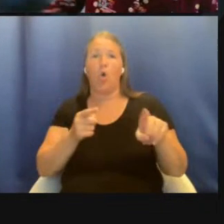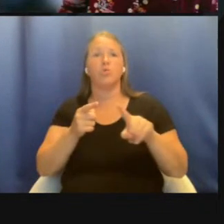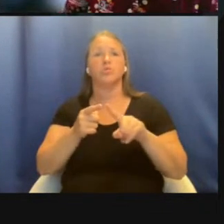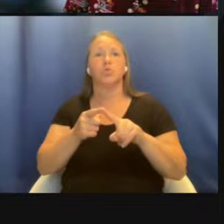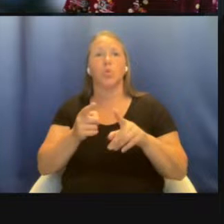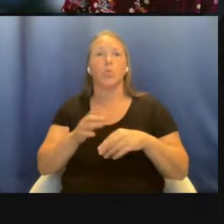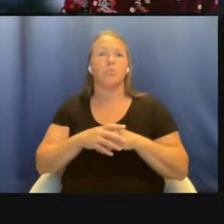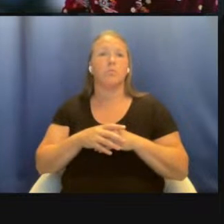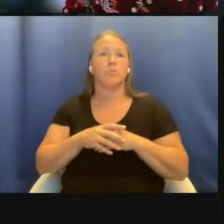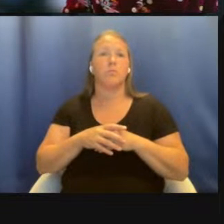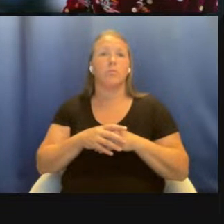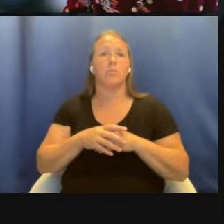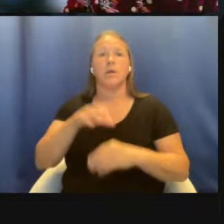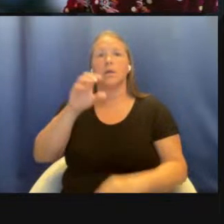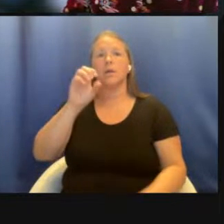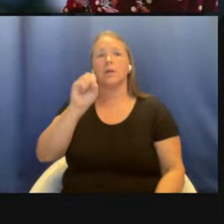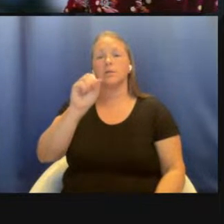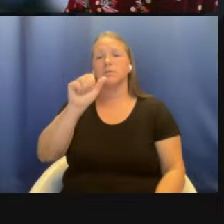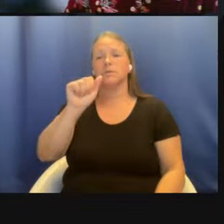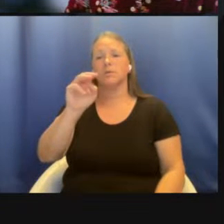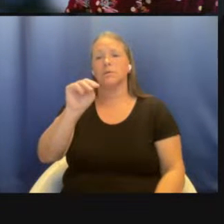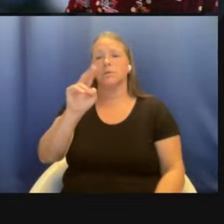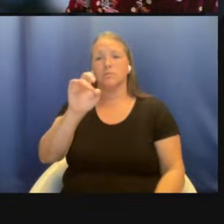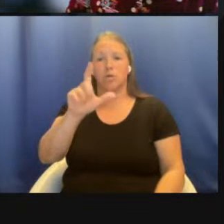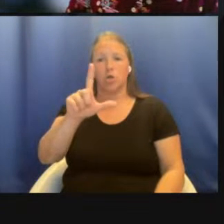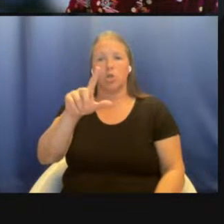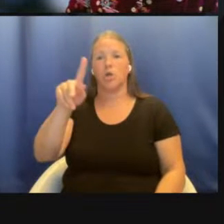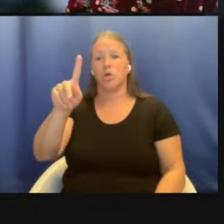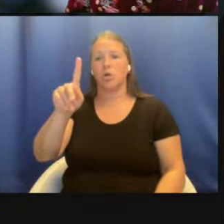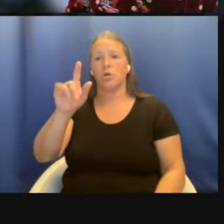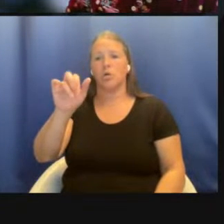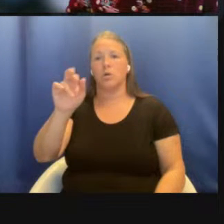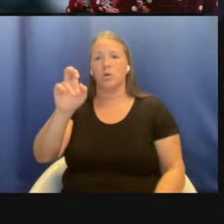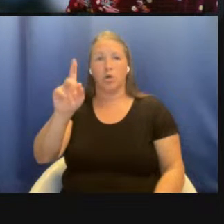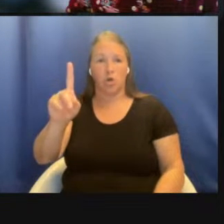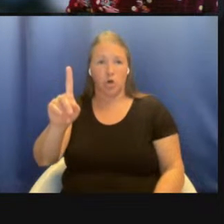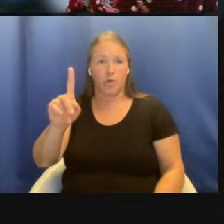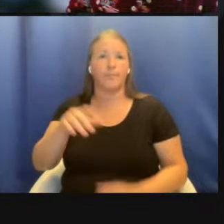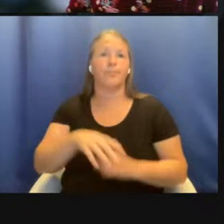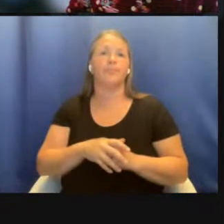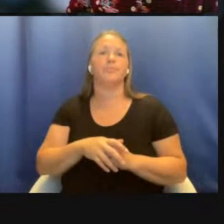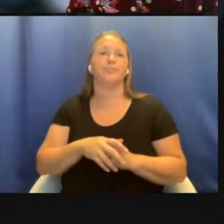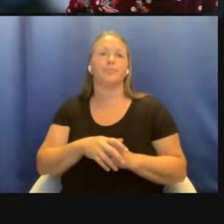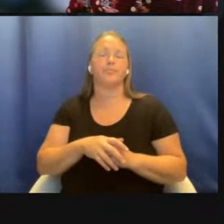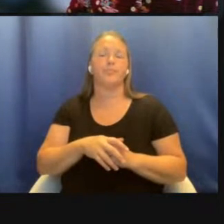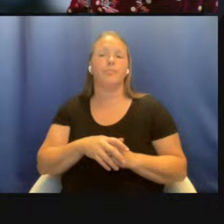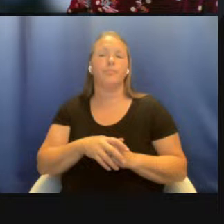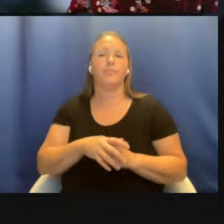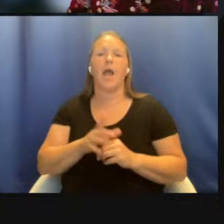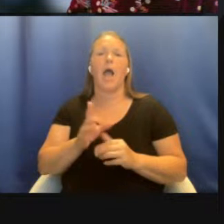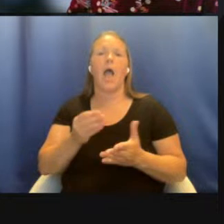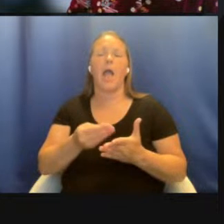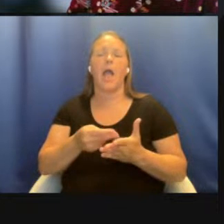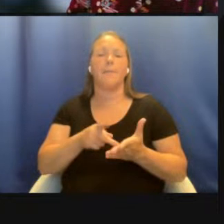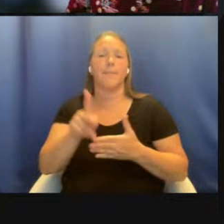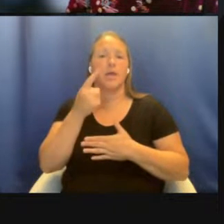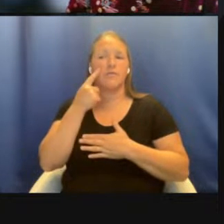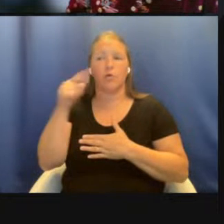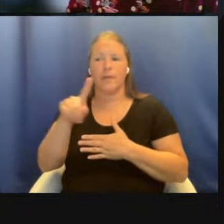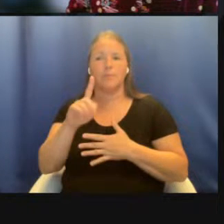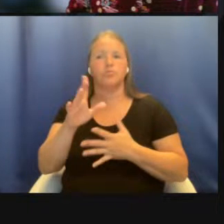and Sons. Samuel Kirk and subsequent Kirks commission, and he commissions from them an entire